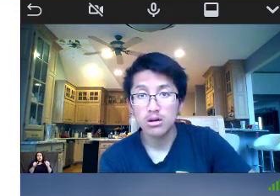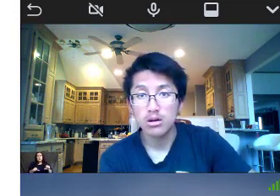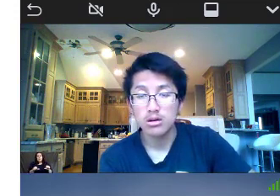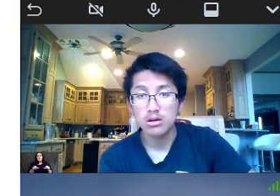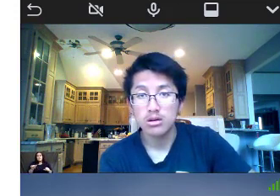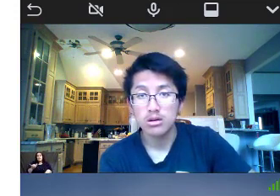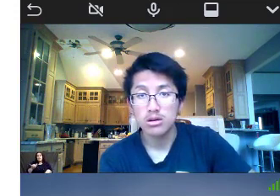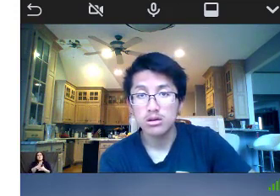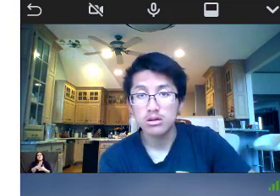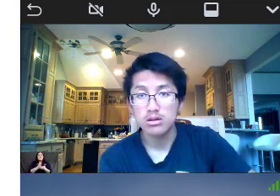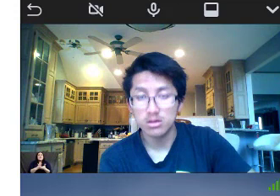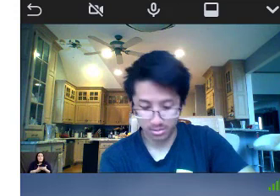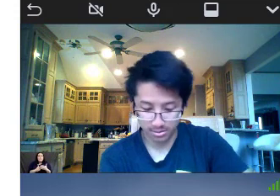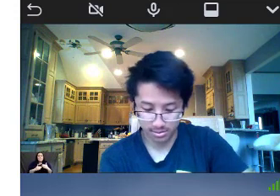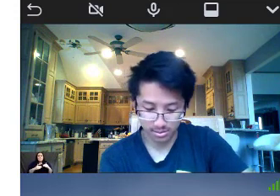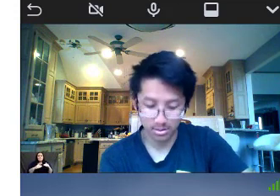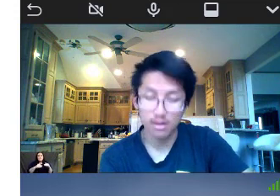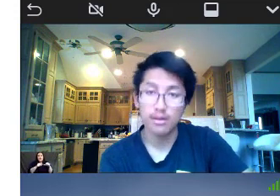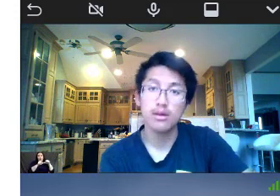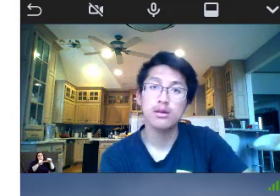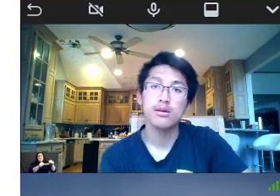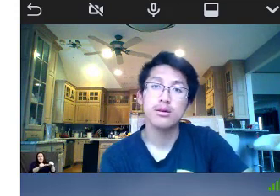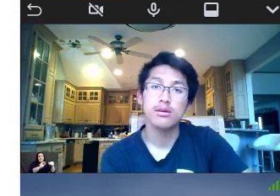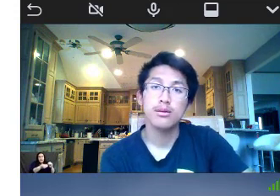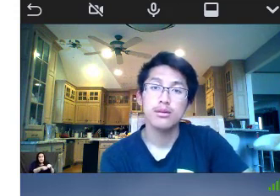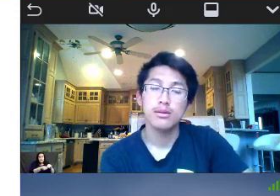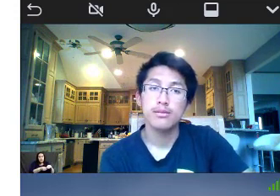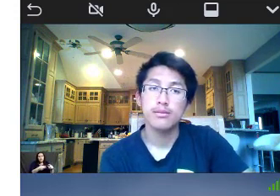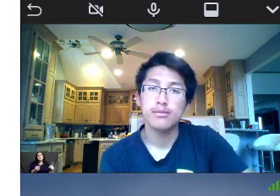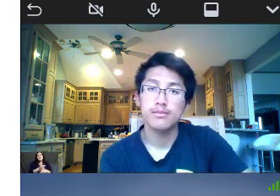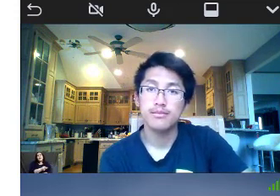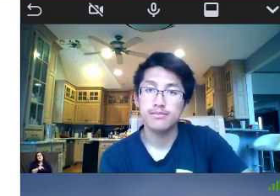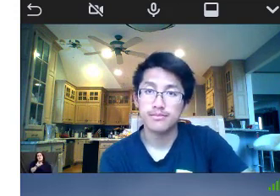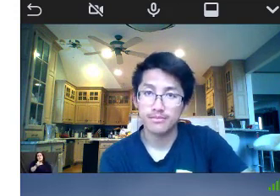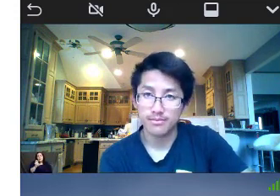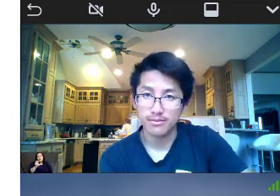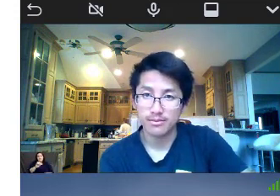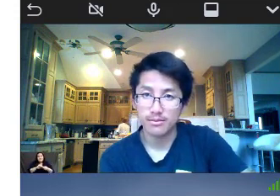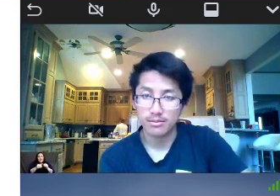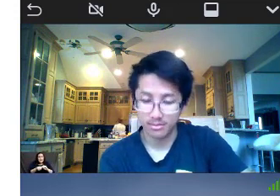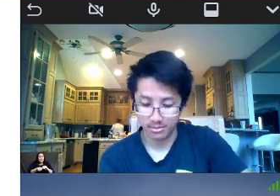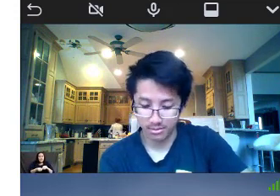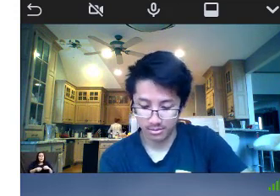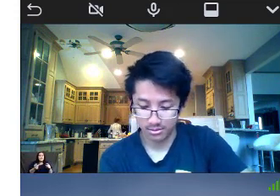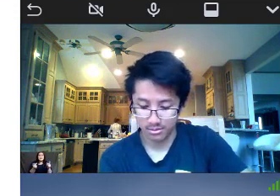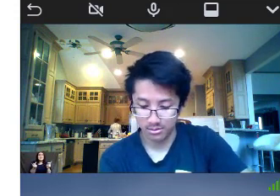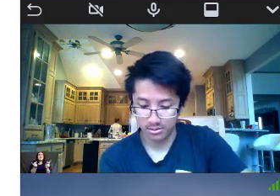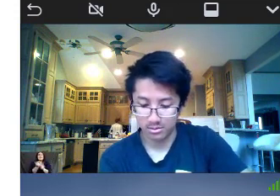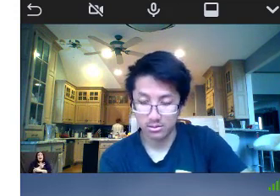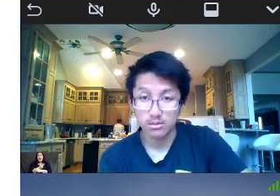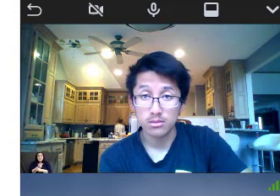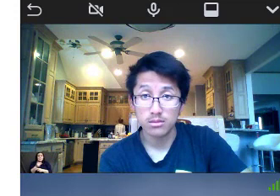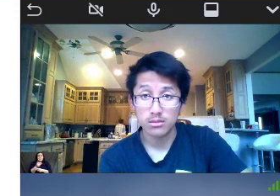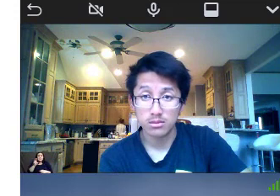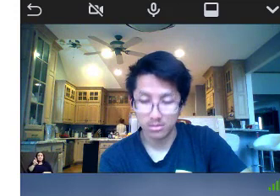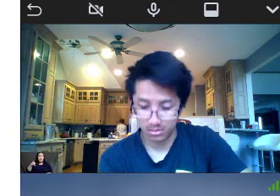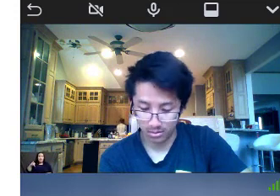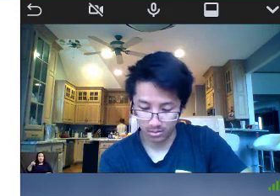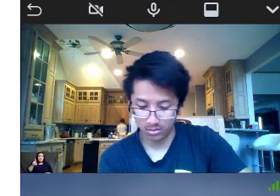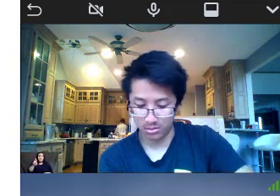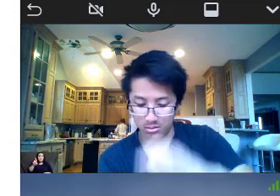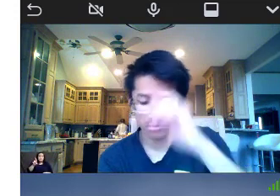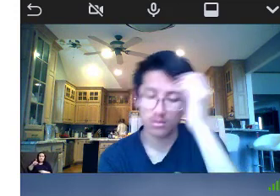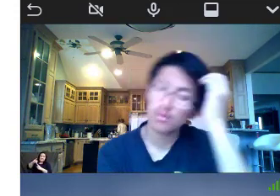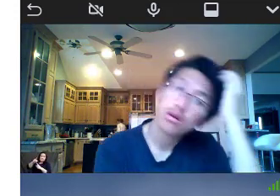the Reynolds number to some exponent, m, times the Prandtl number to some exponent n.